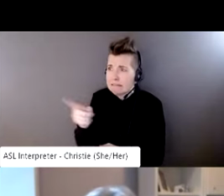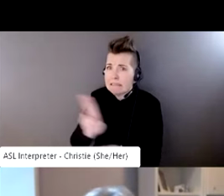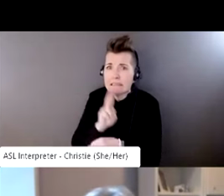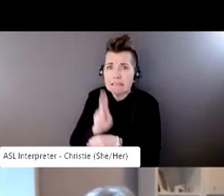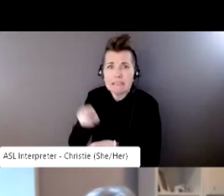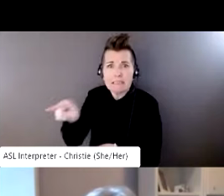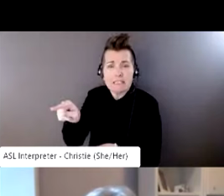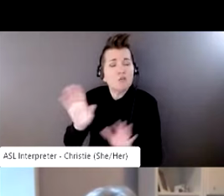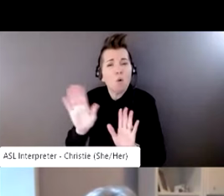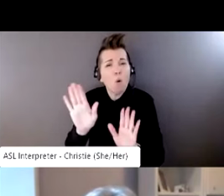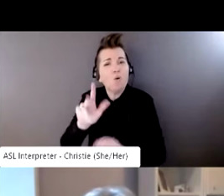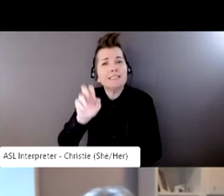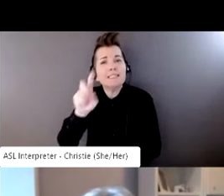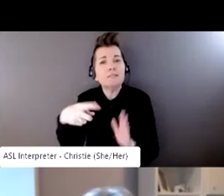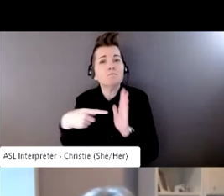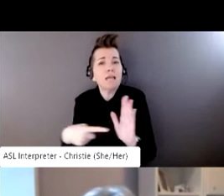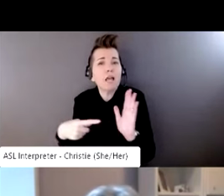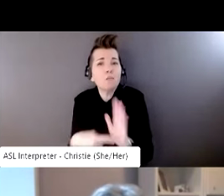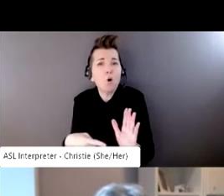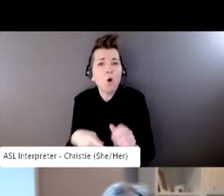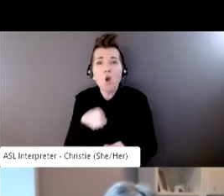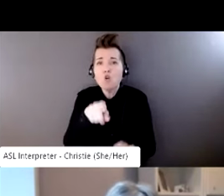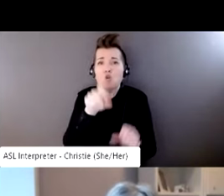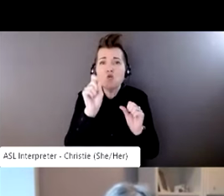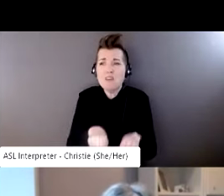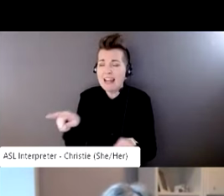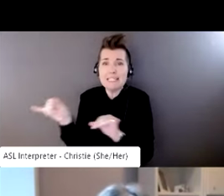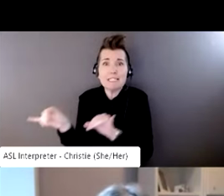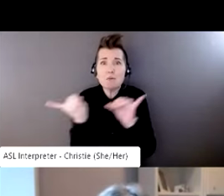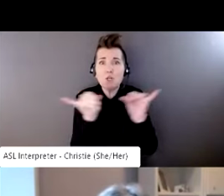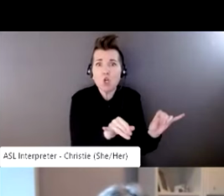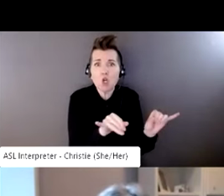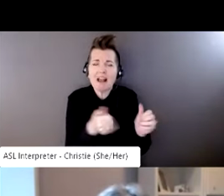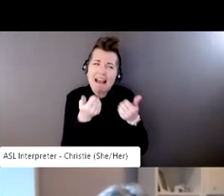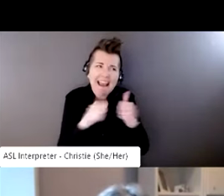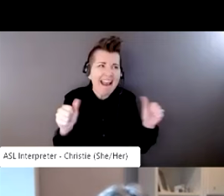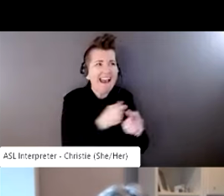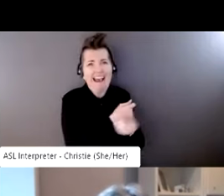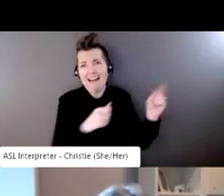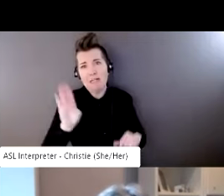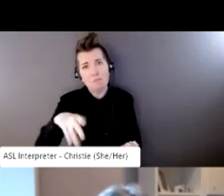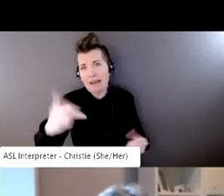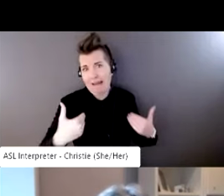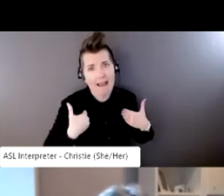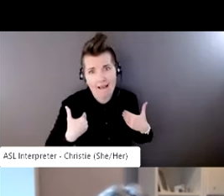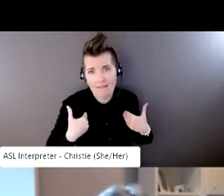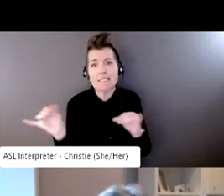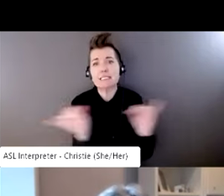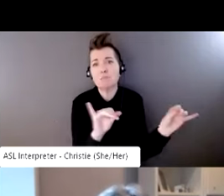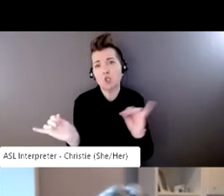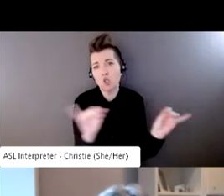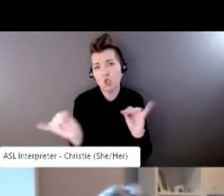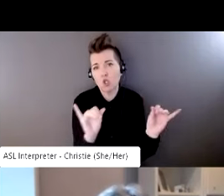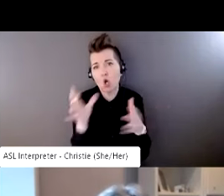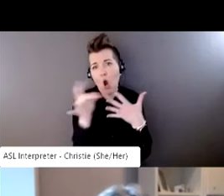as an example here can be performed through any major financial institution. So that means any of the big five